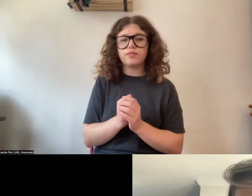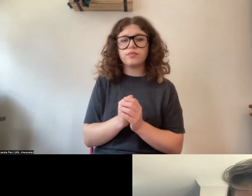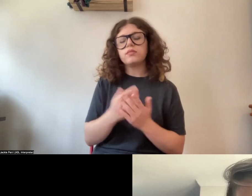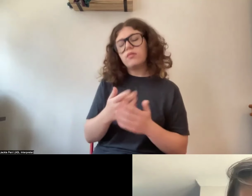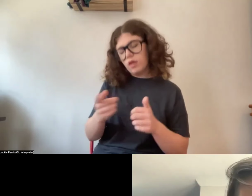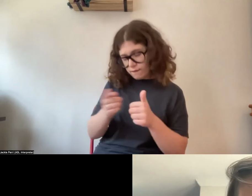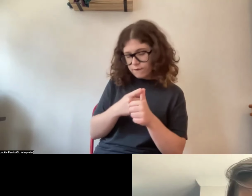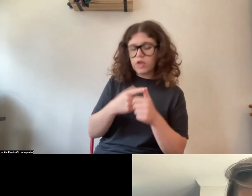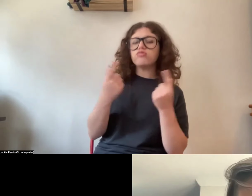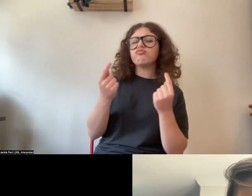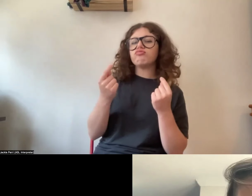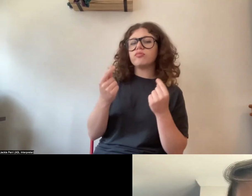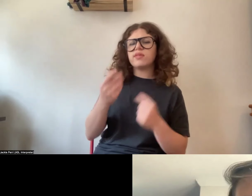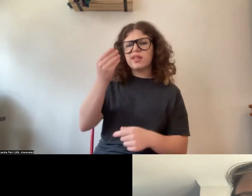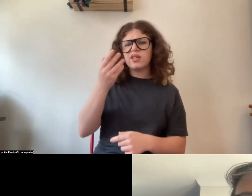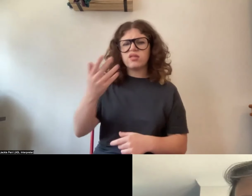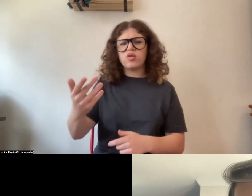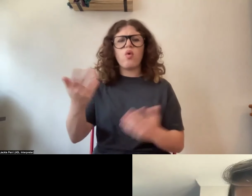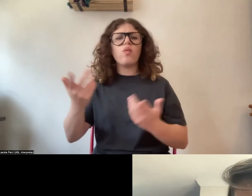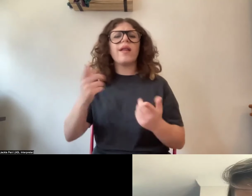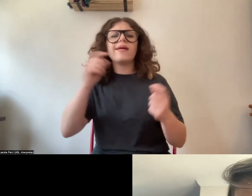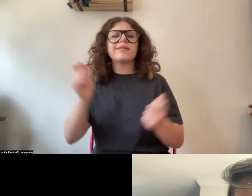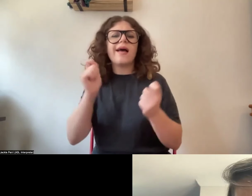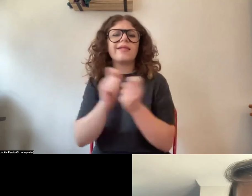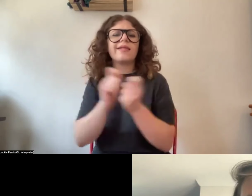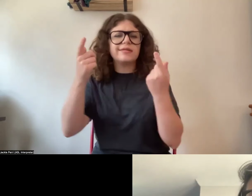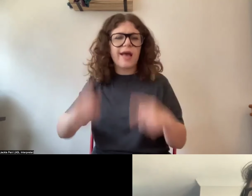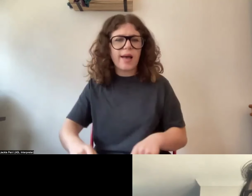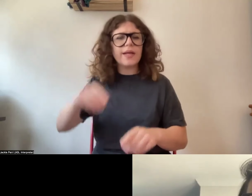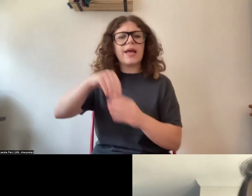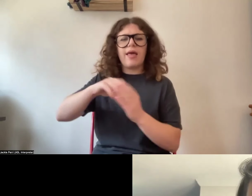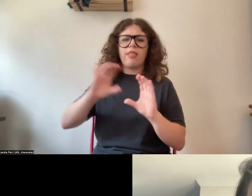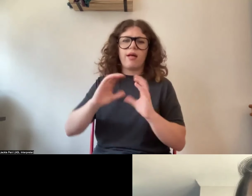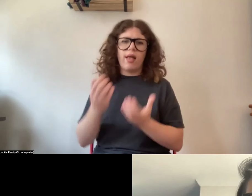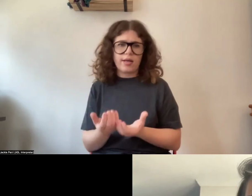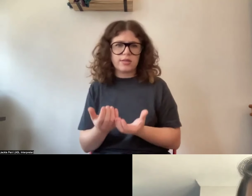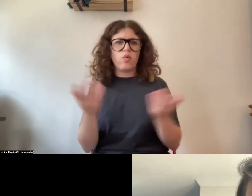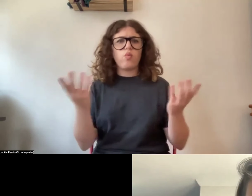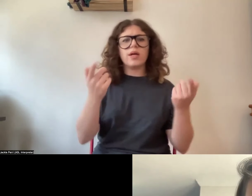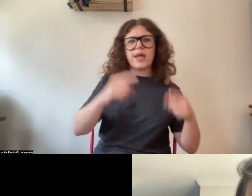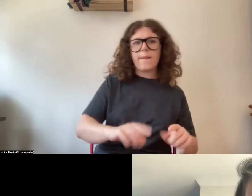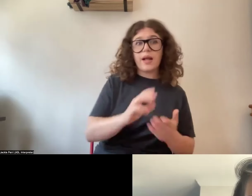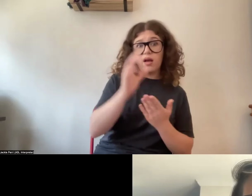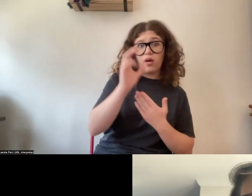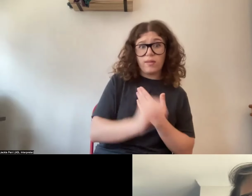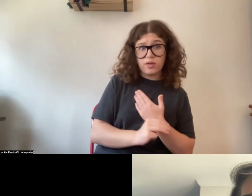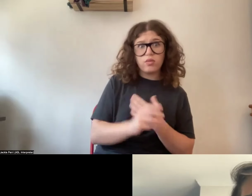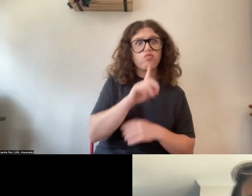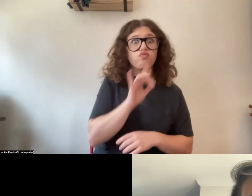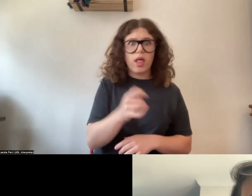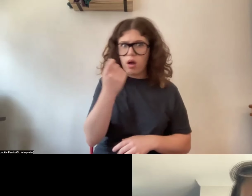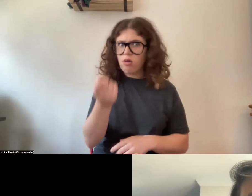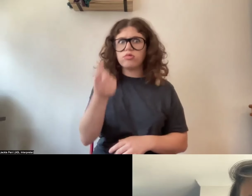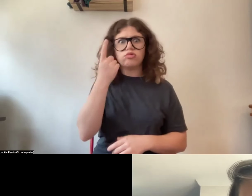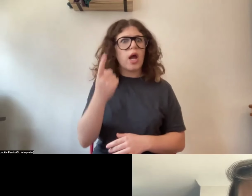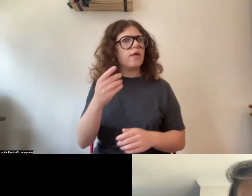is happening in the classroom, what is happening in the curriculum, what is being really informed about that. I think